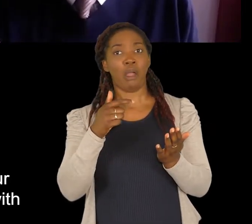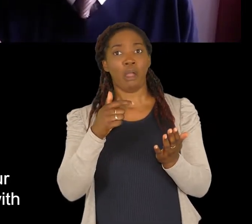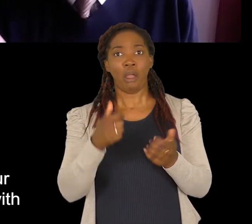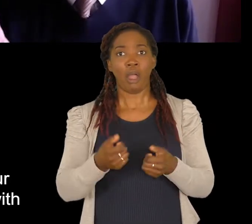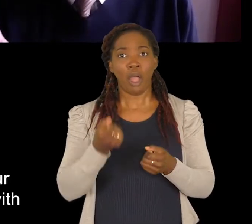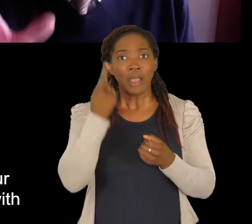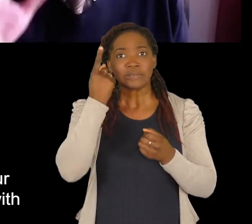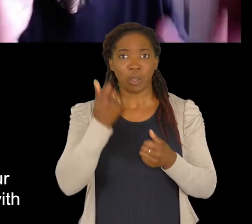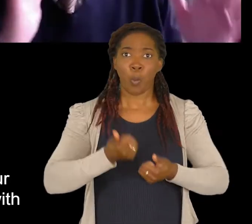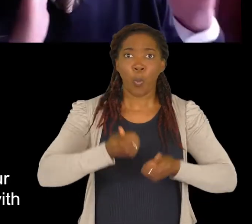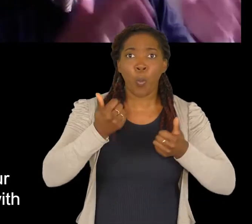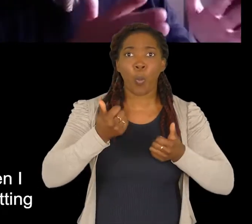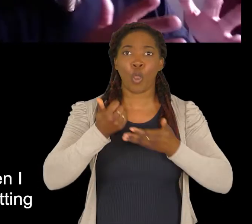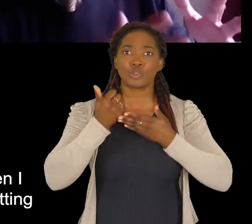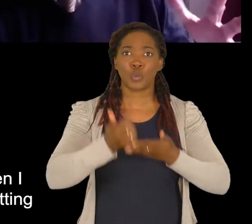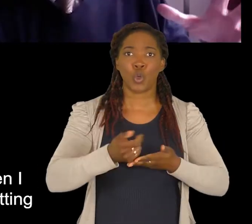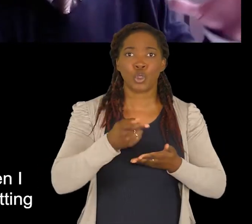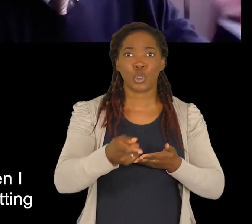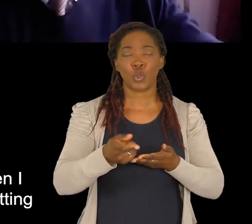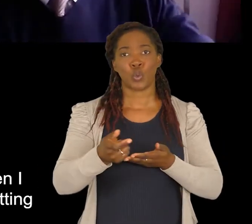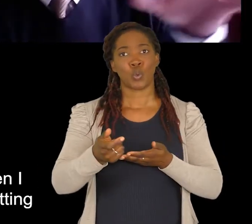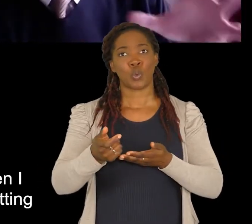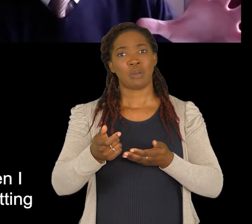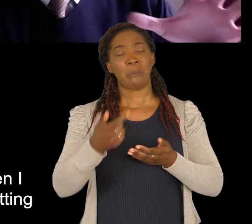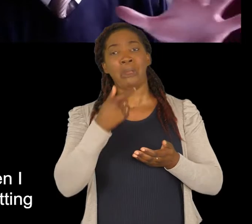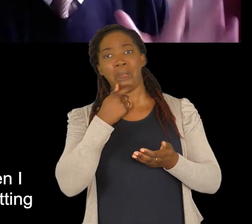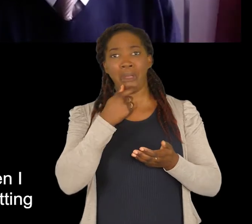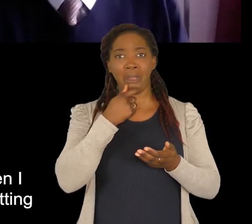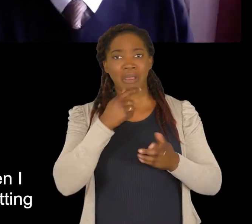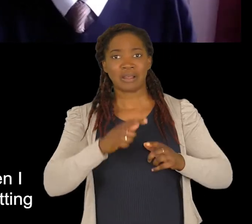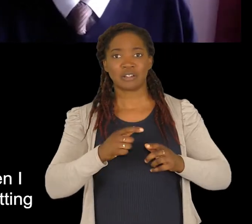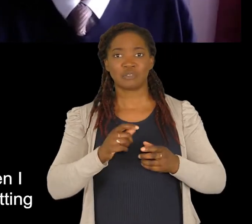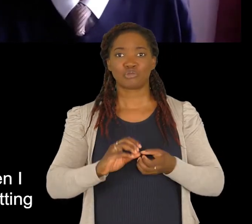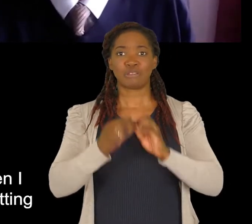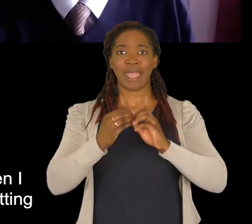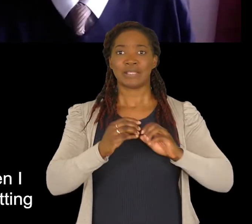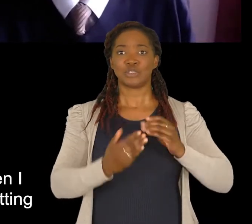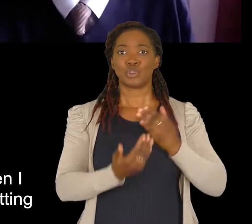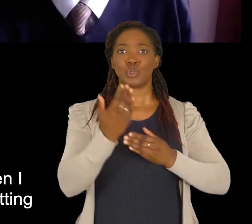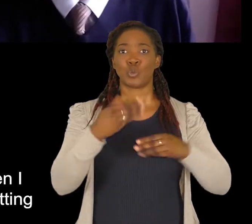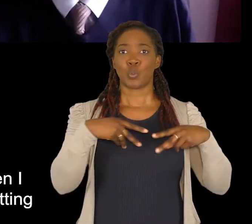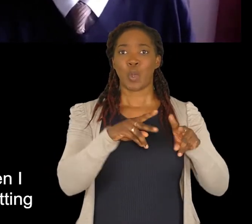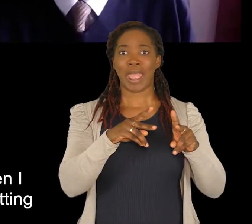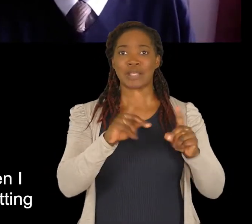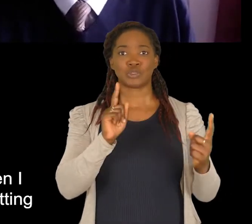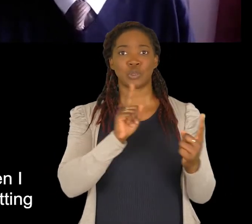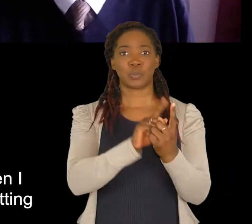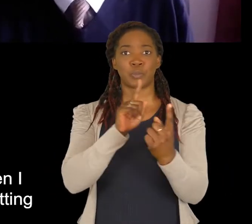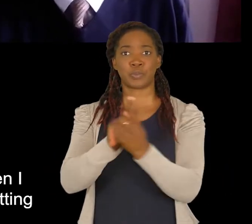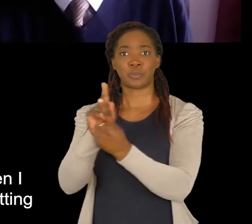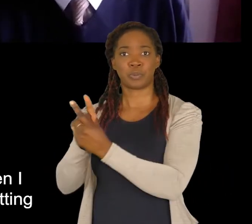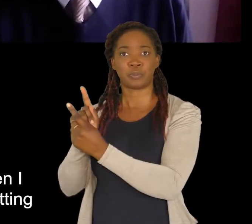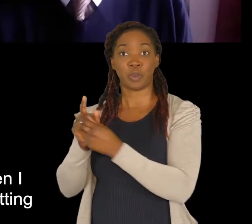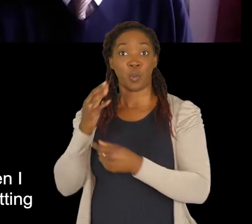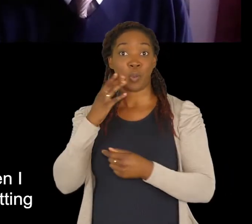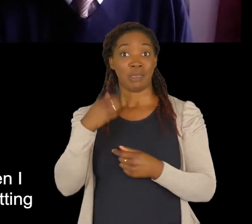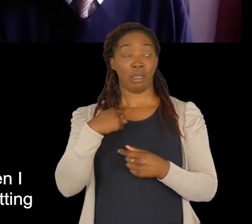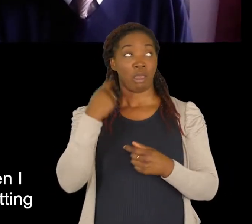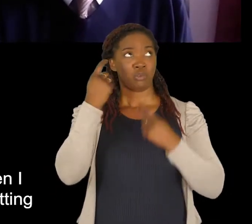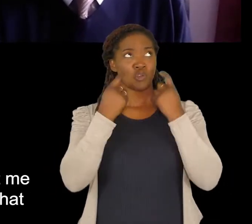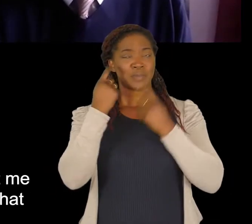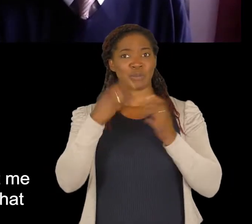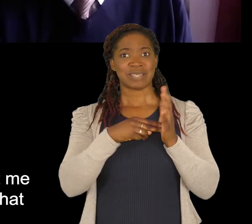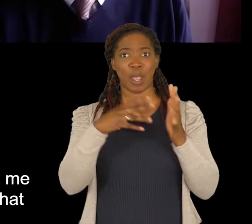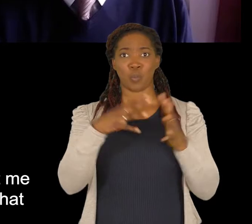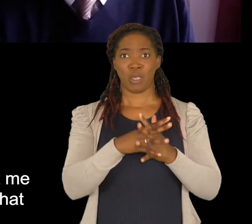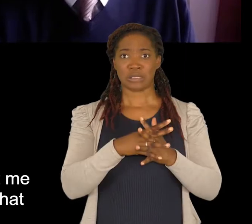help to support you, to come up with different ways to approach people. So when I thought about NatWest, or when I actually ended up